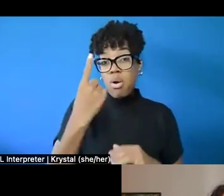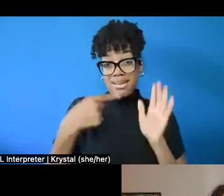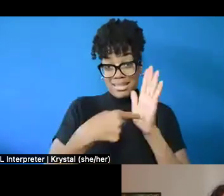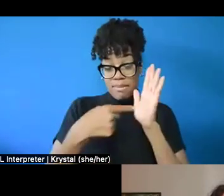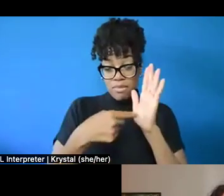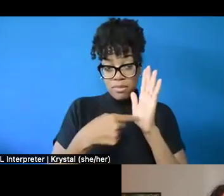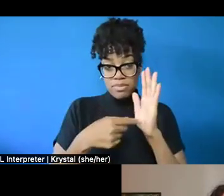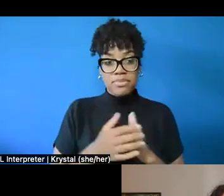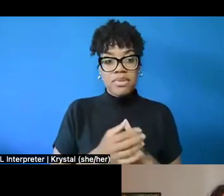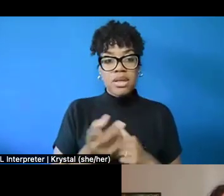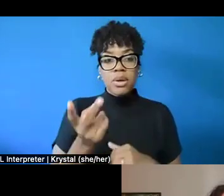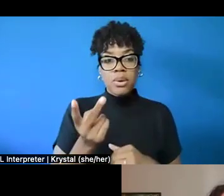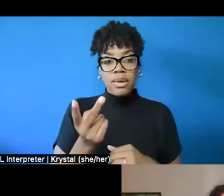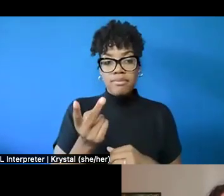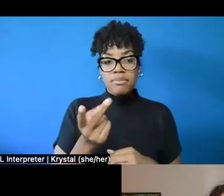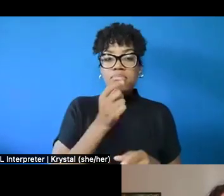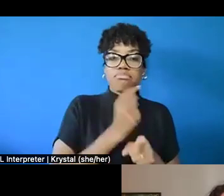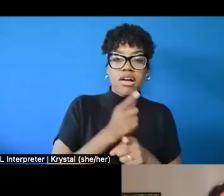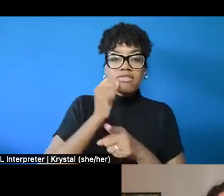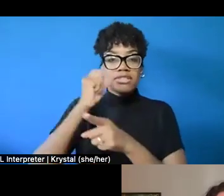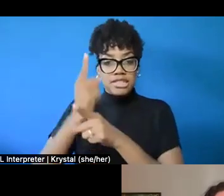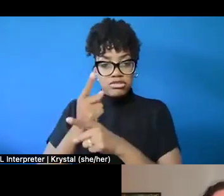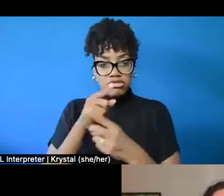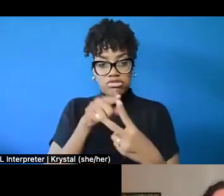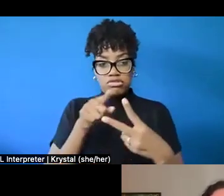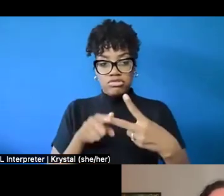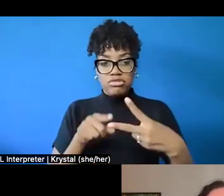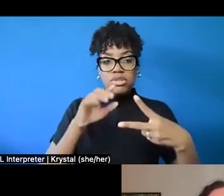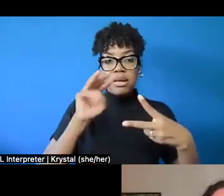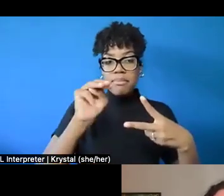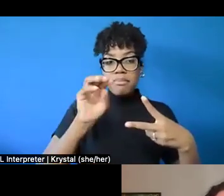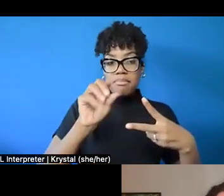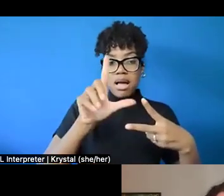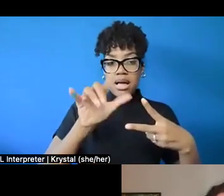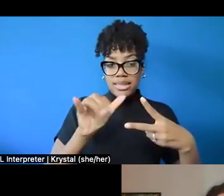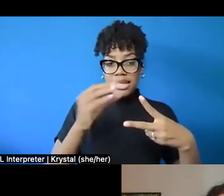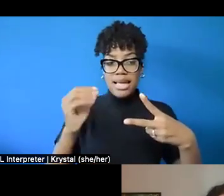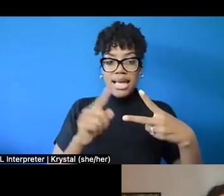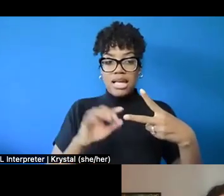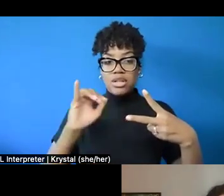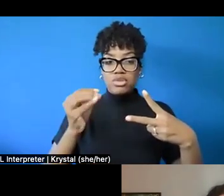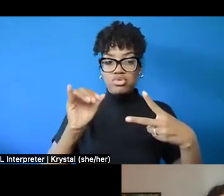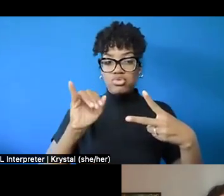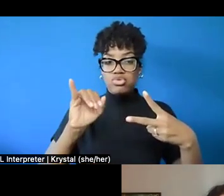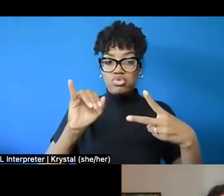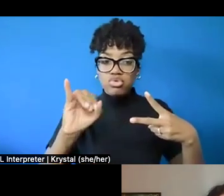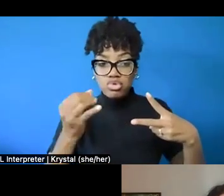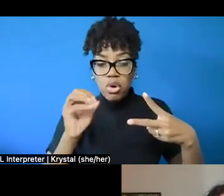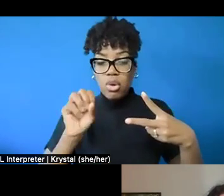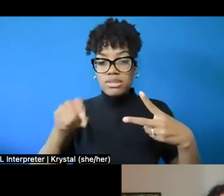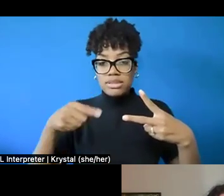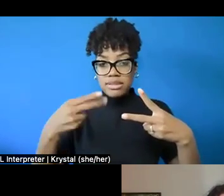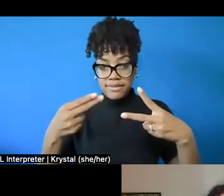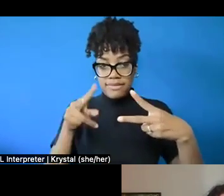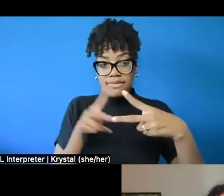Iroquois, who engaged in diplomacy with Britain. Joseph Brant, also known as Tyendinaga,